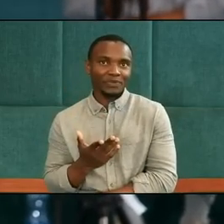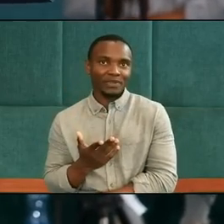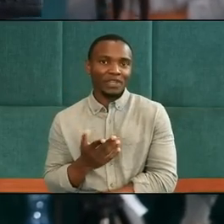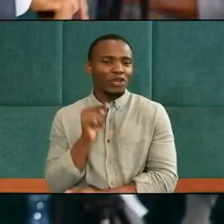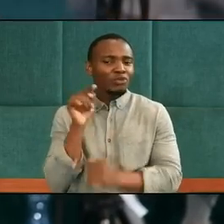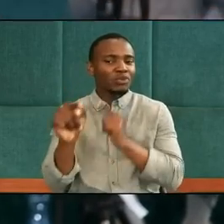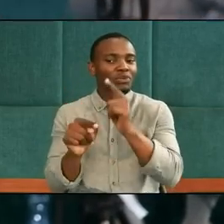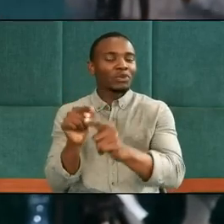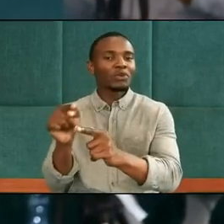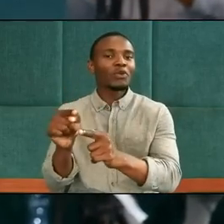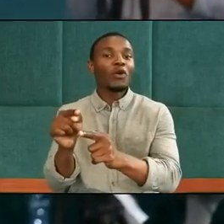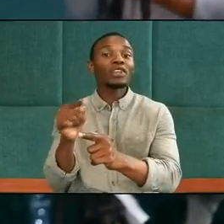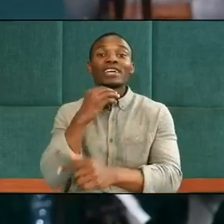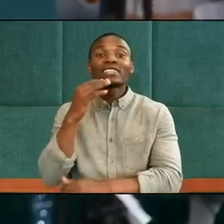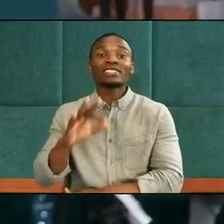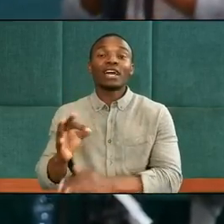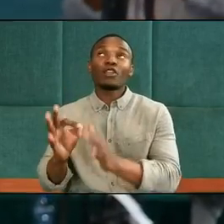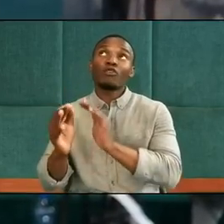rebuked the Son of God.